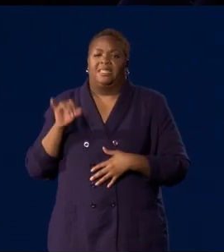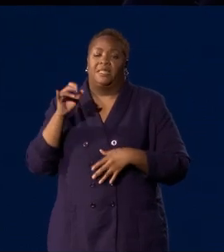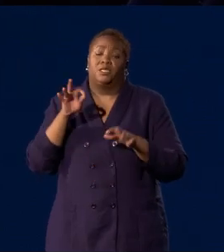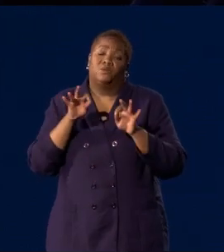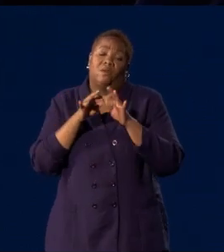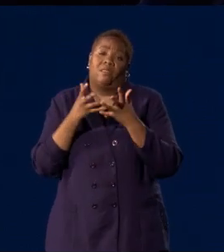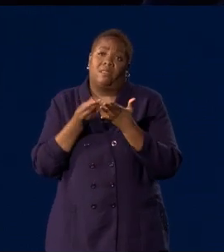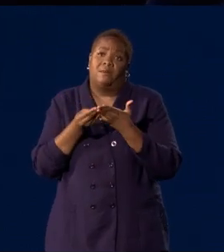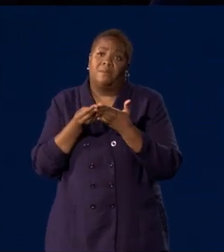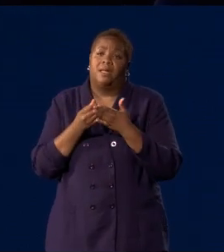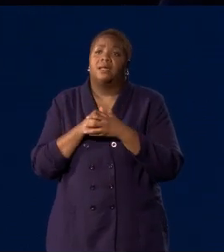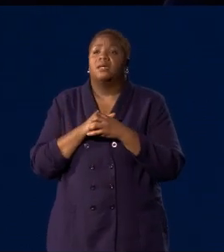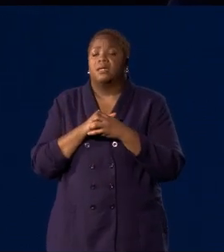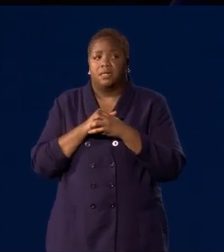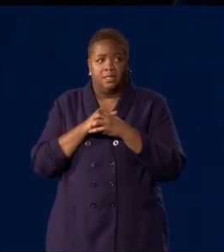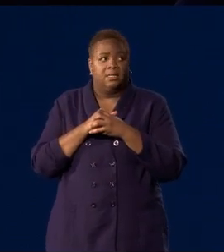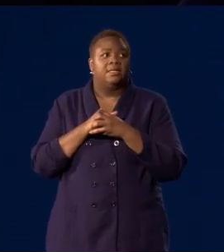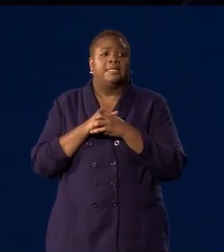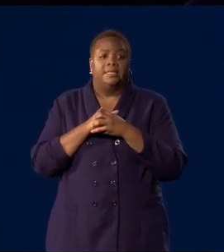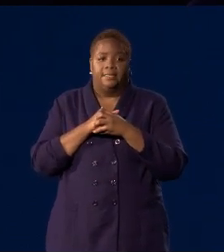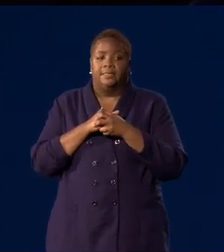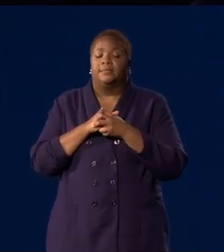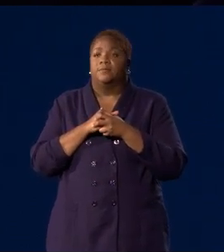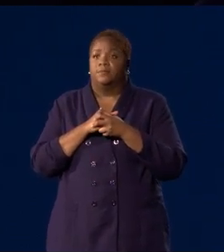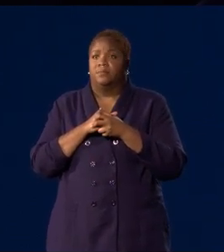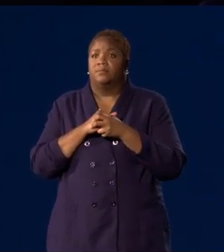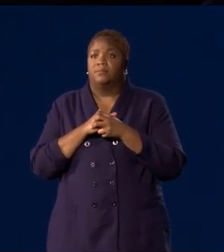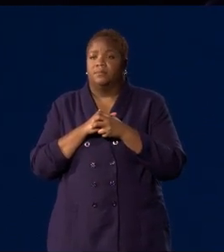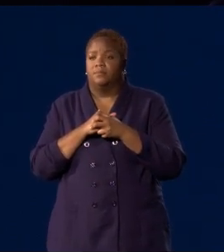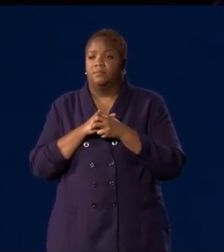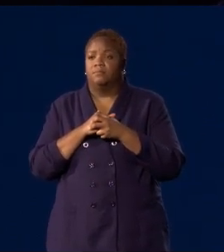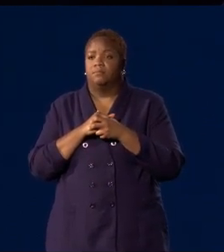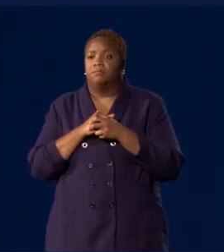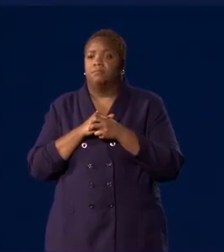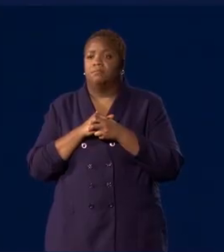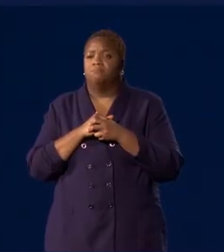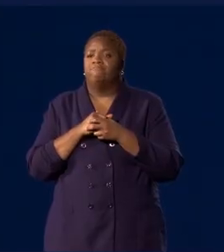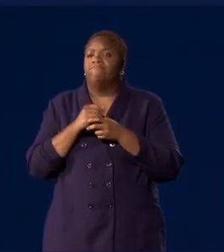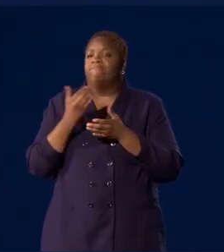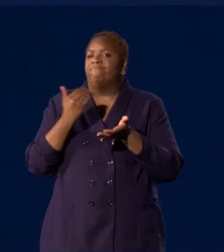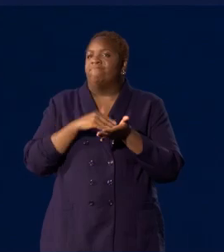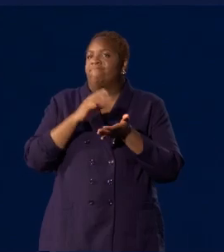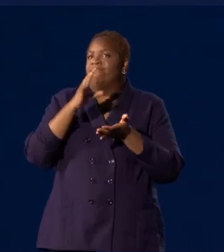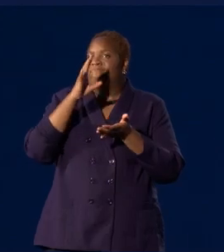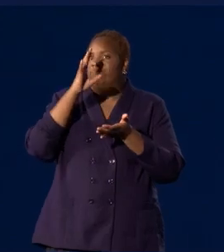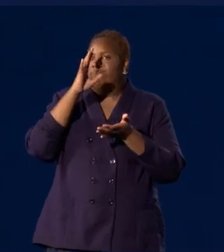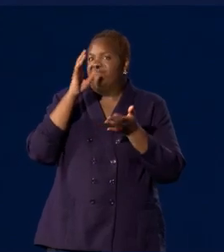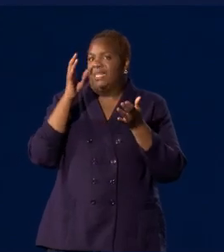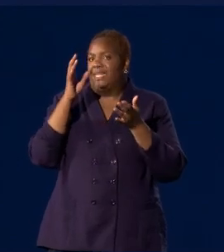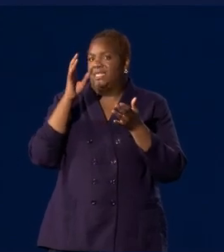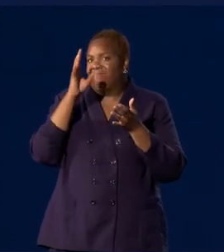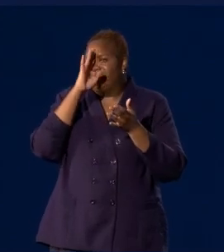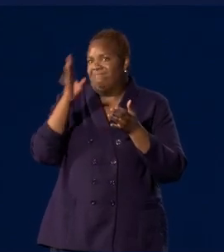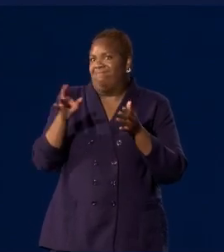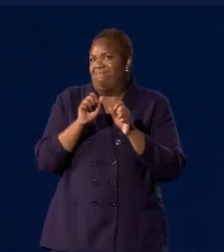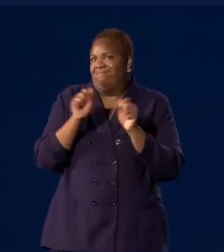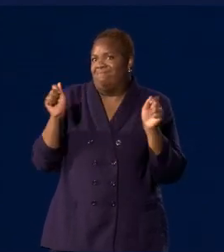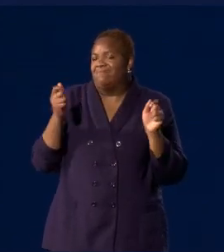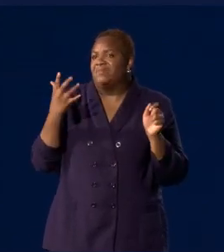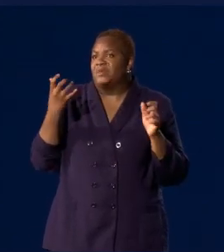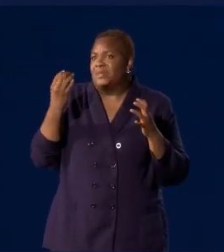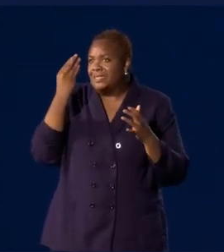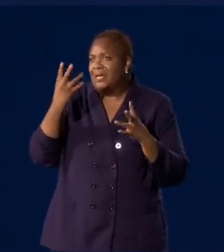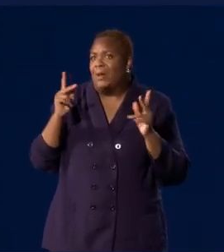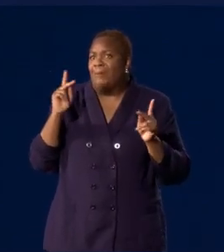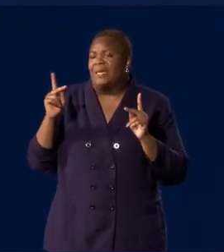money indirectly as well. And again, transparency is your friend here. You want to at least tell people in the job